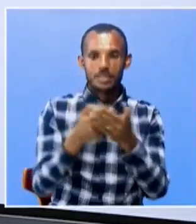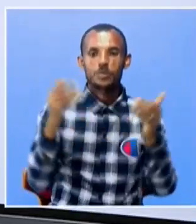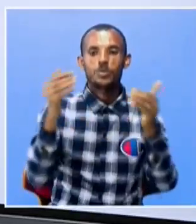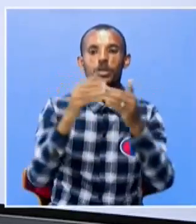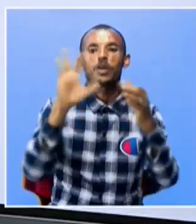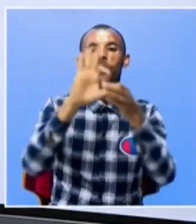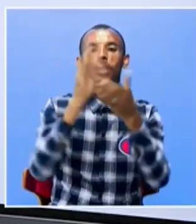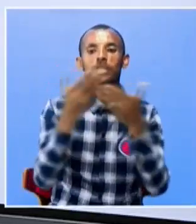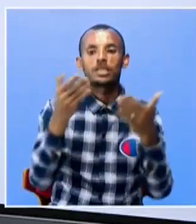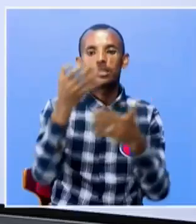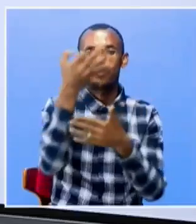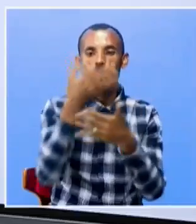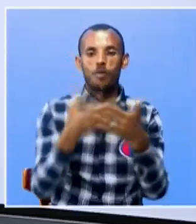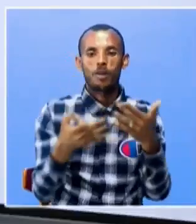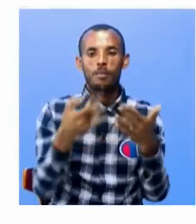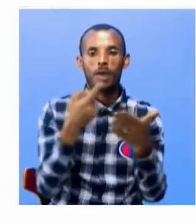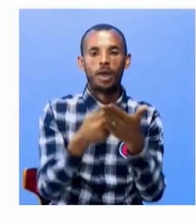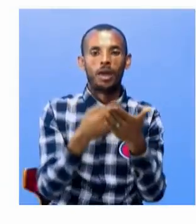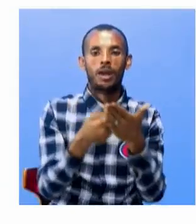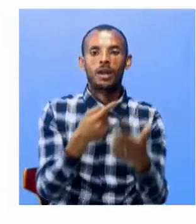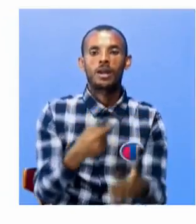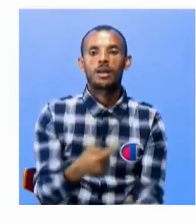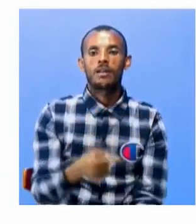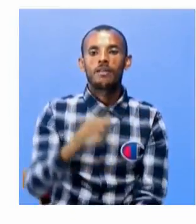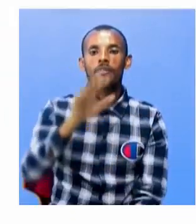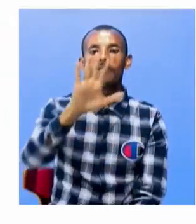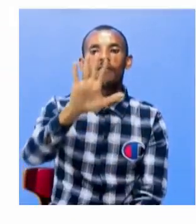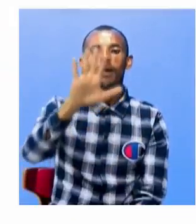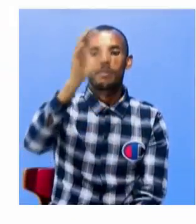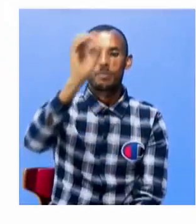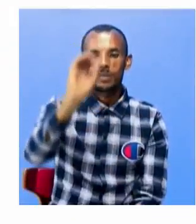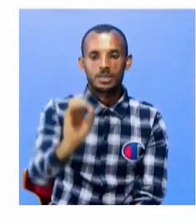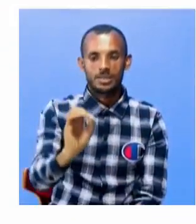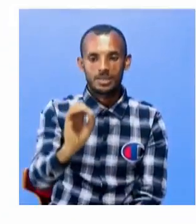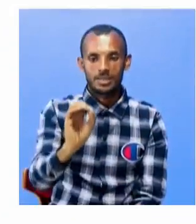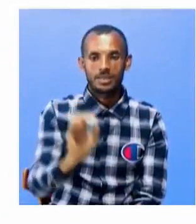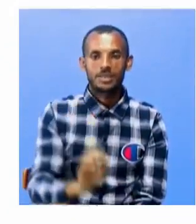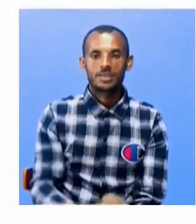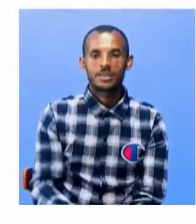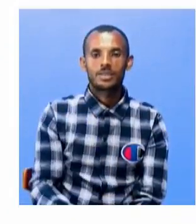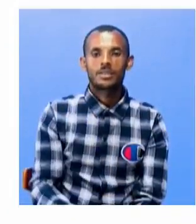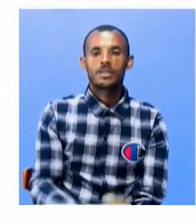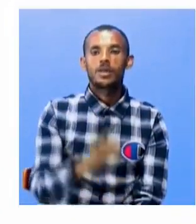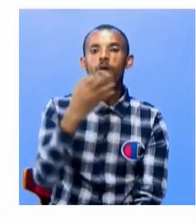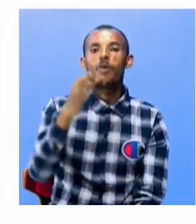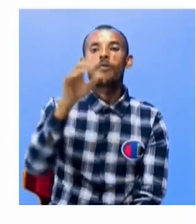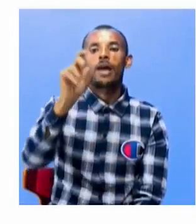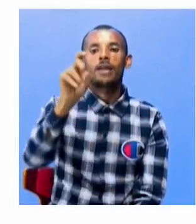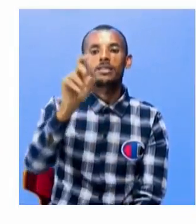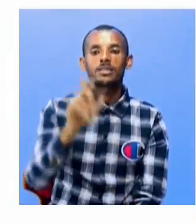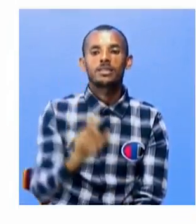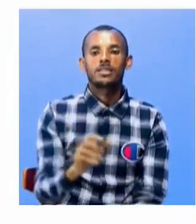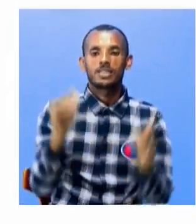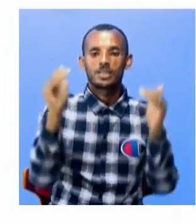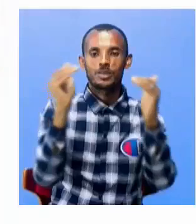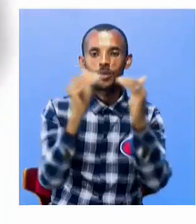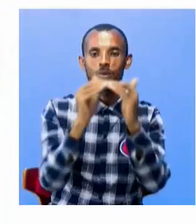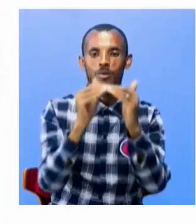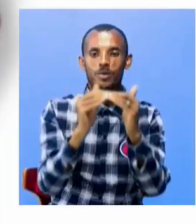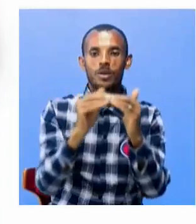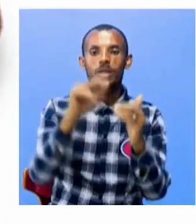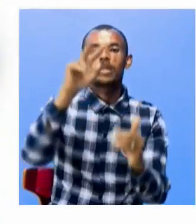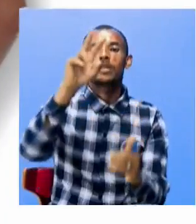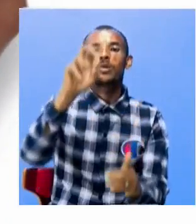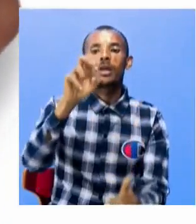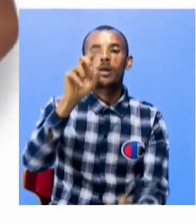form. So here it is 5% of x is this